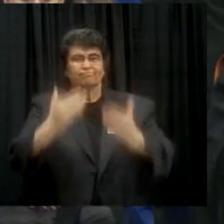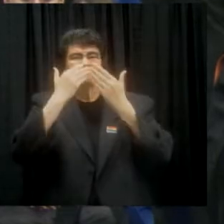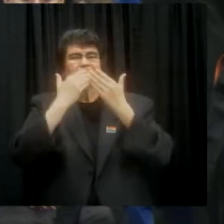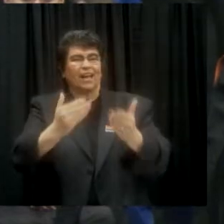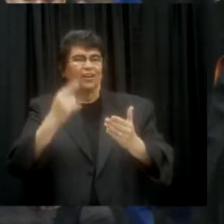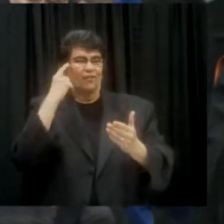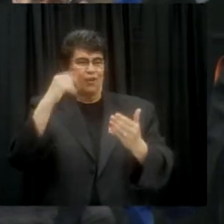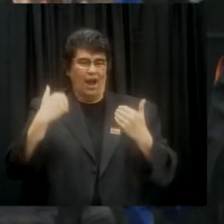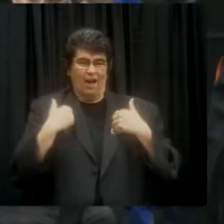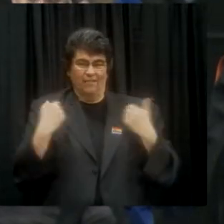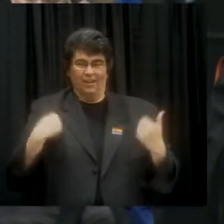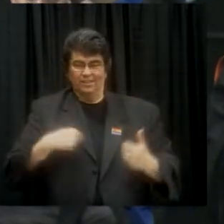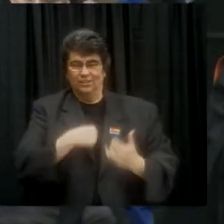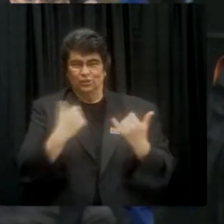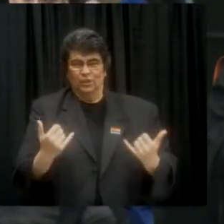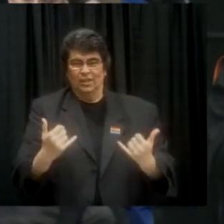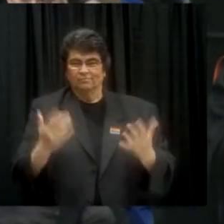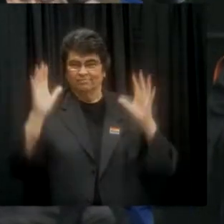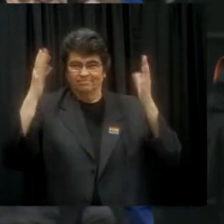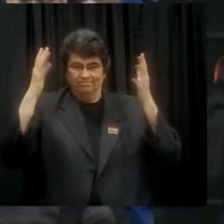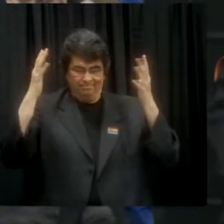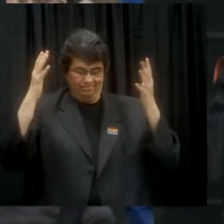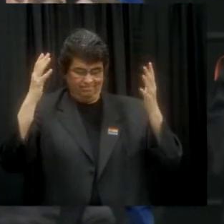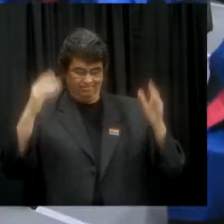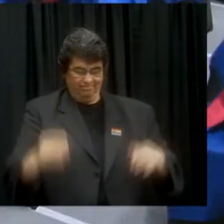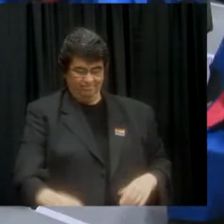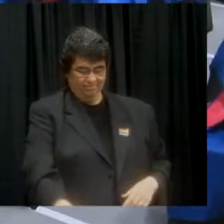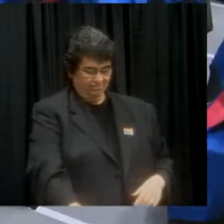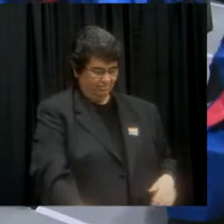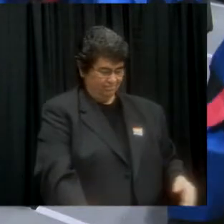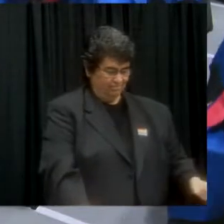Thank you for having us today. And congrats, class of